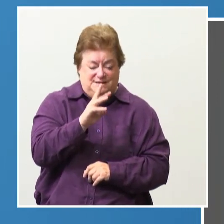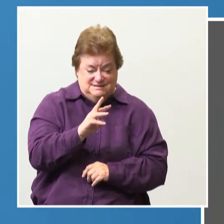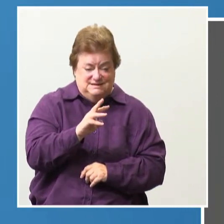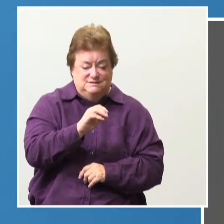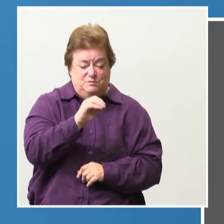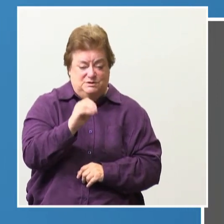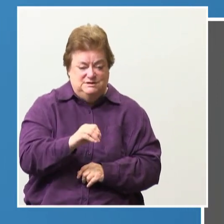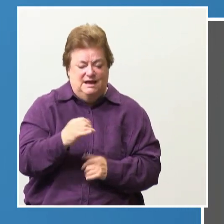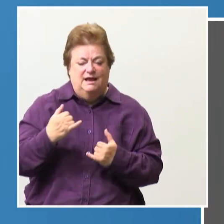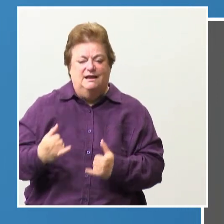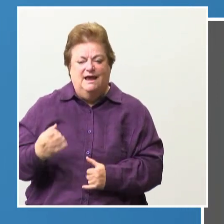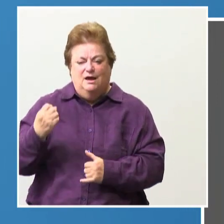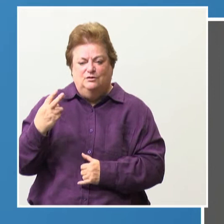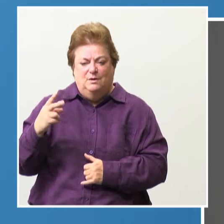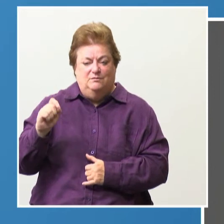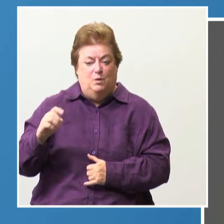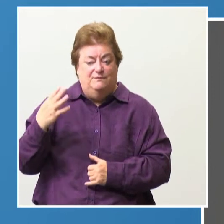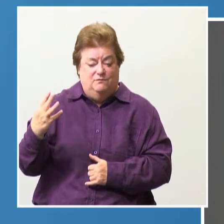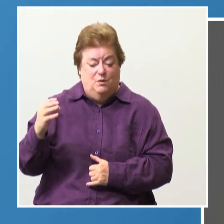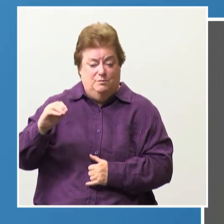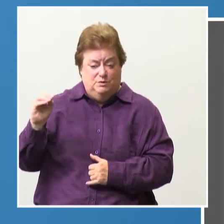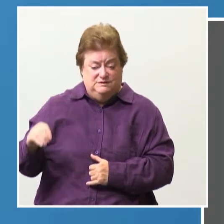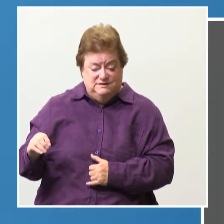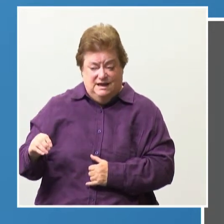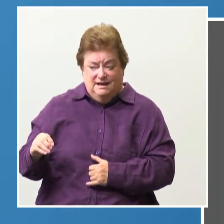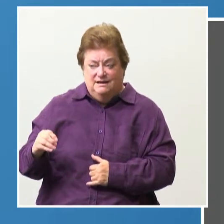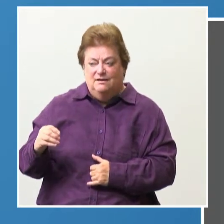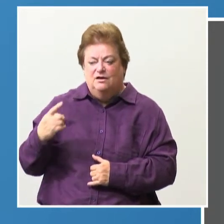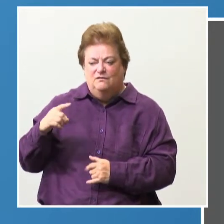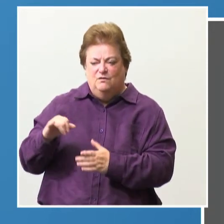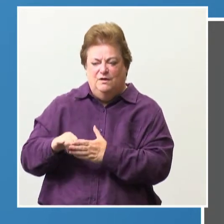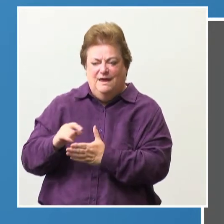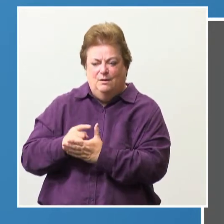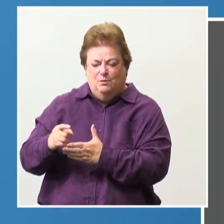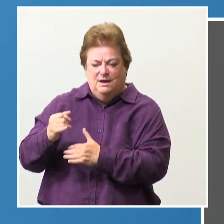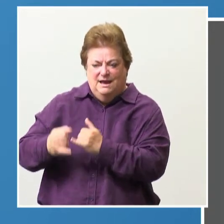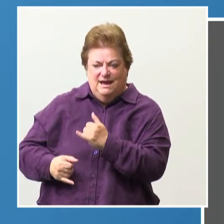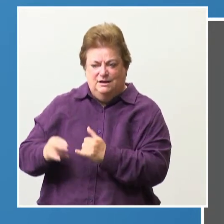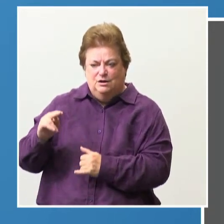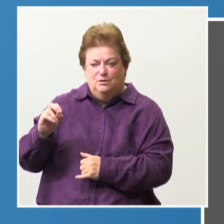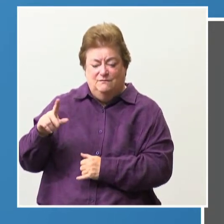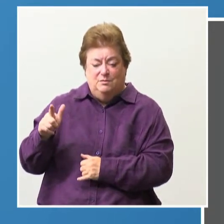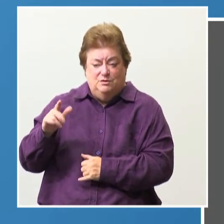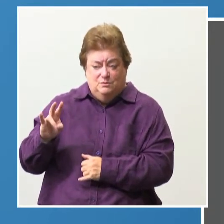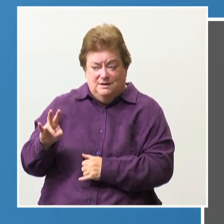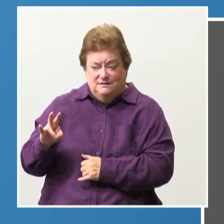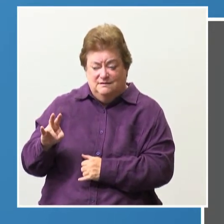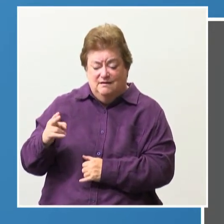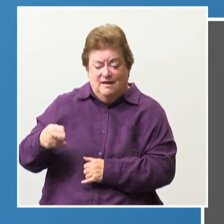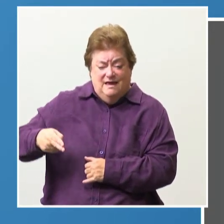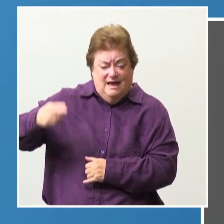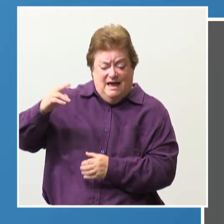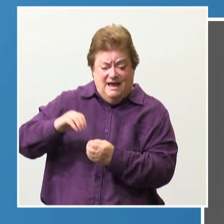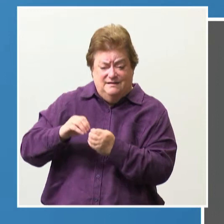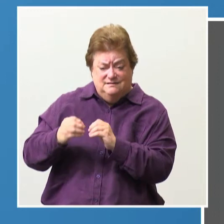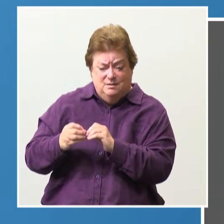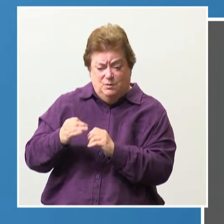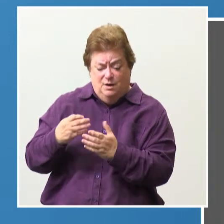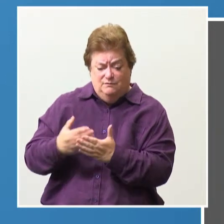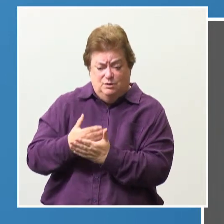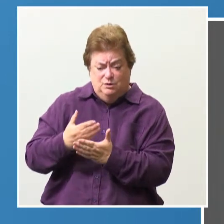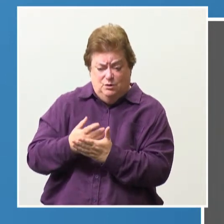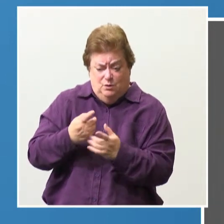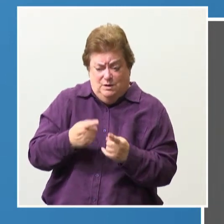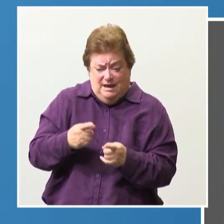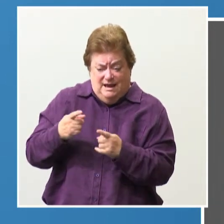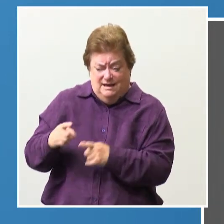13.6% to 12.4% for the week ending November 27. The highest number of new cases over the past several